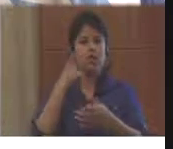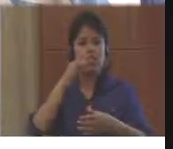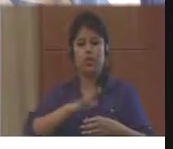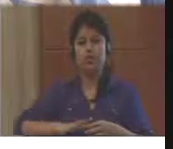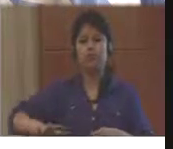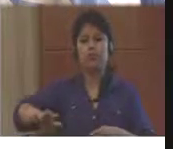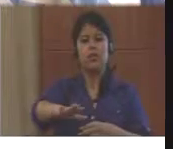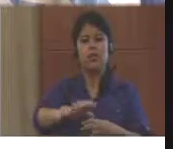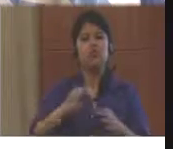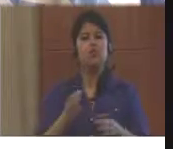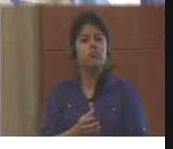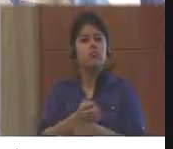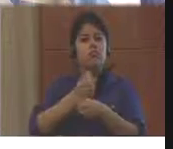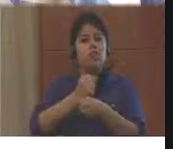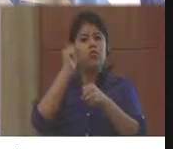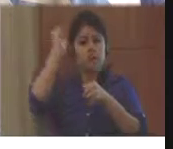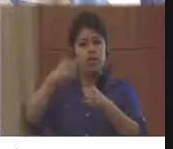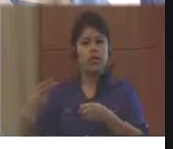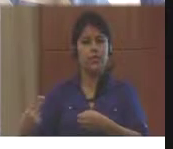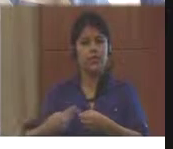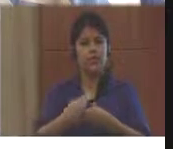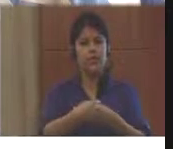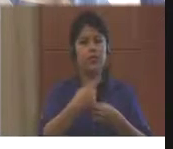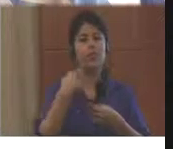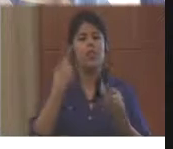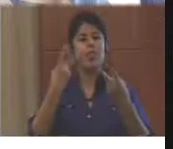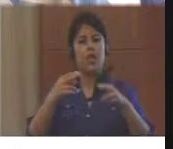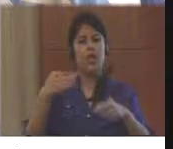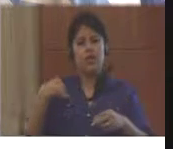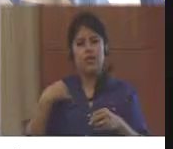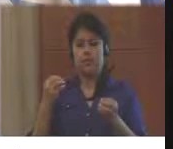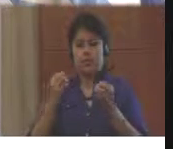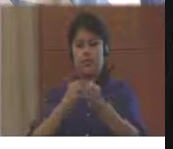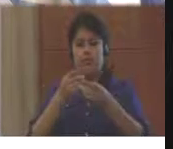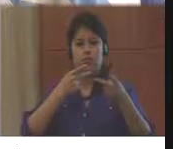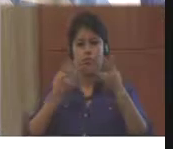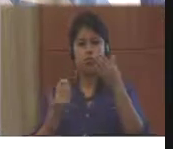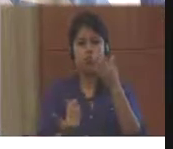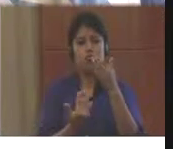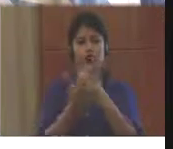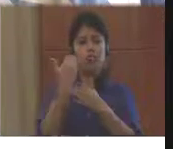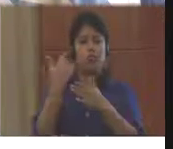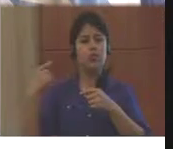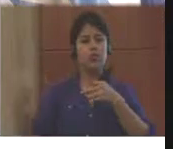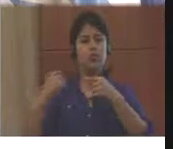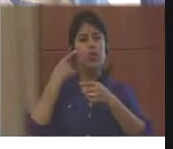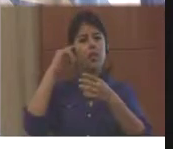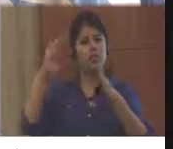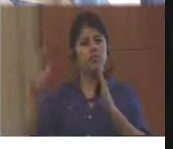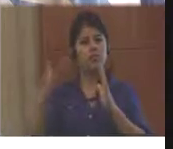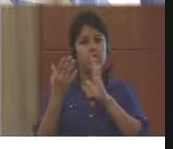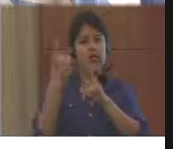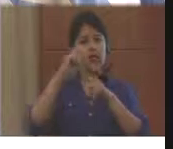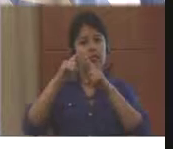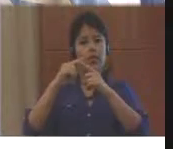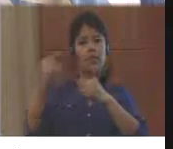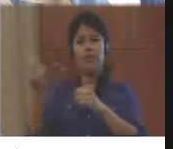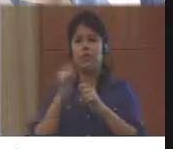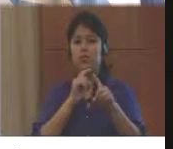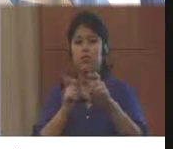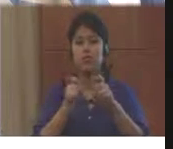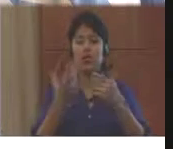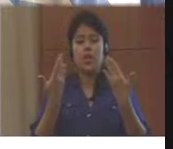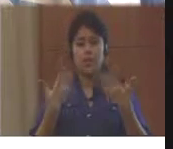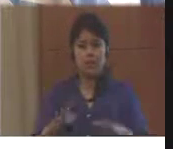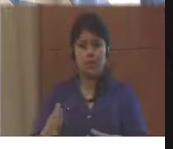function of the most vulnerable. We would like to request all stakeholders to face in a more pronounced